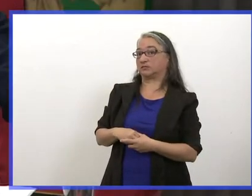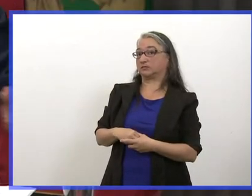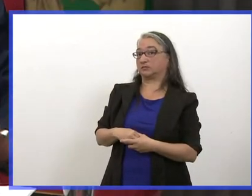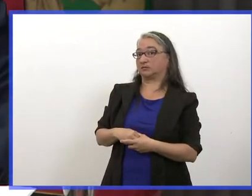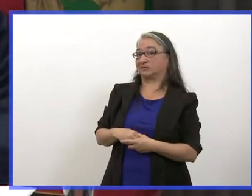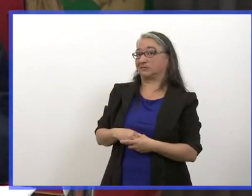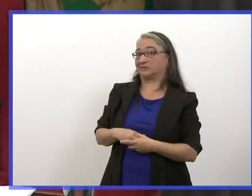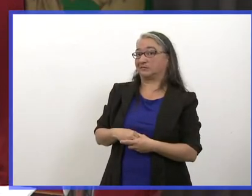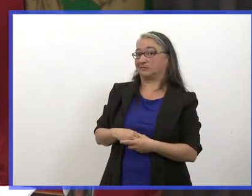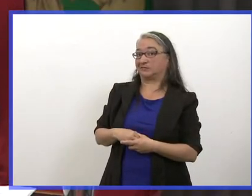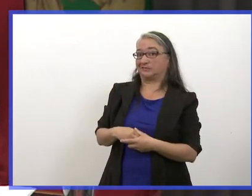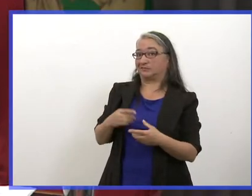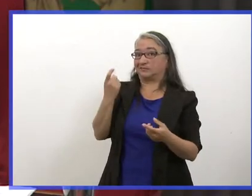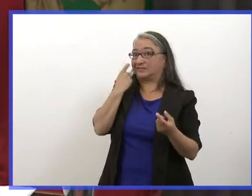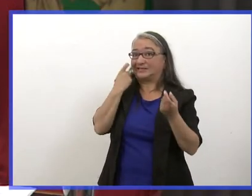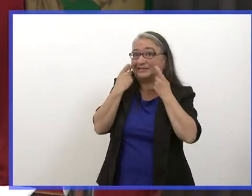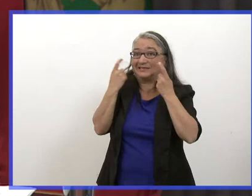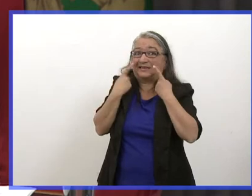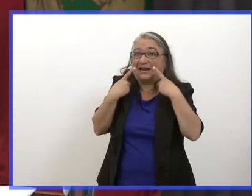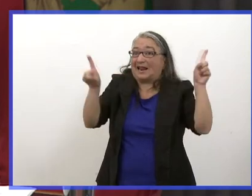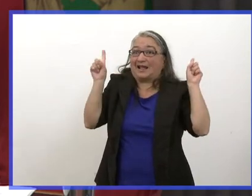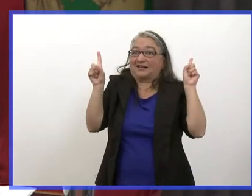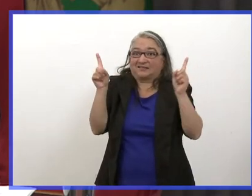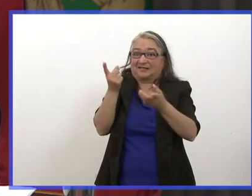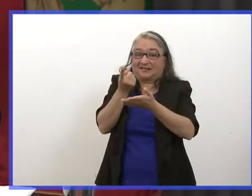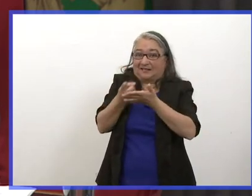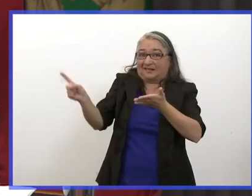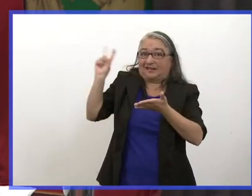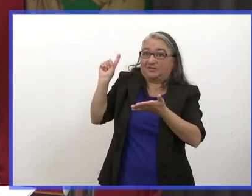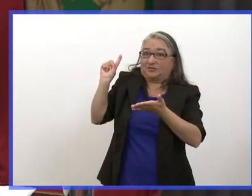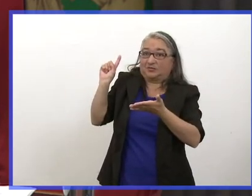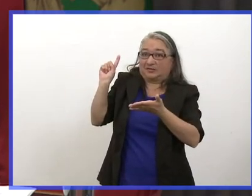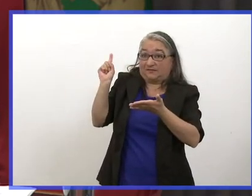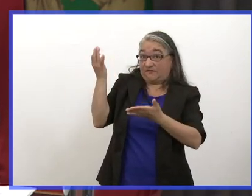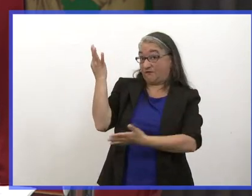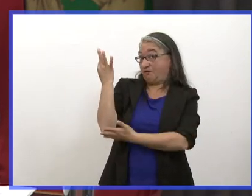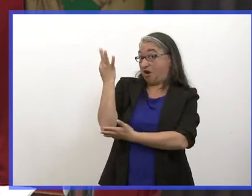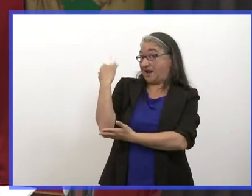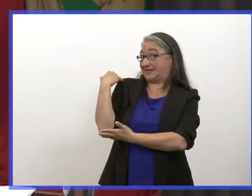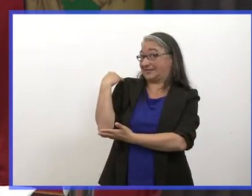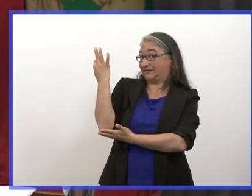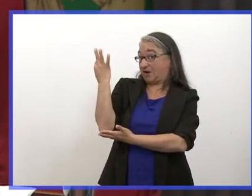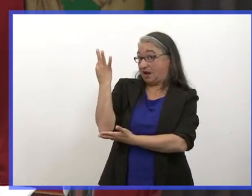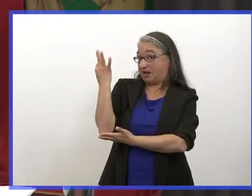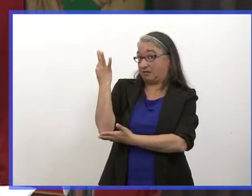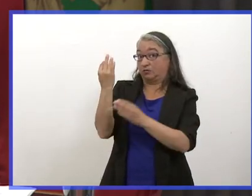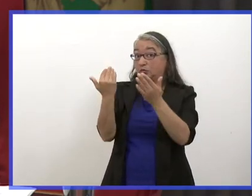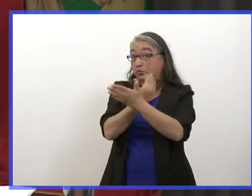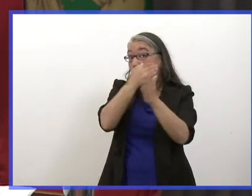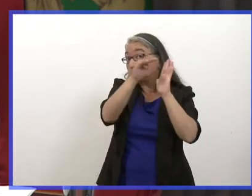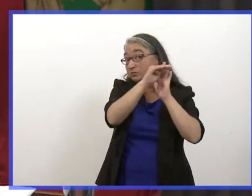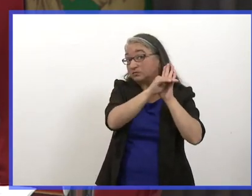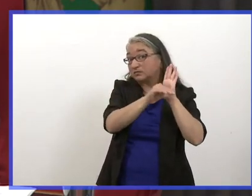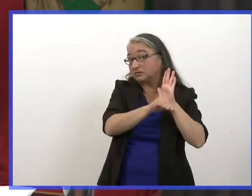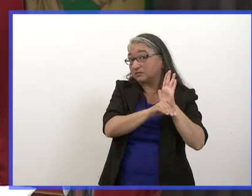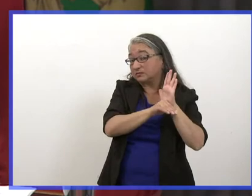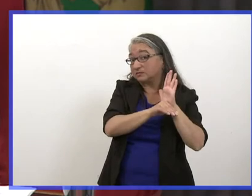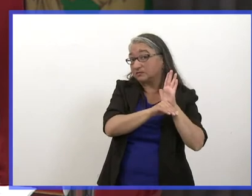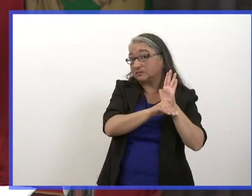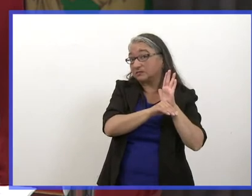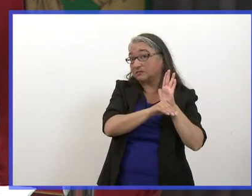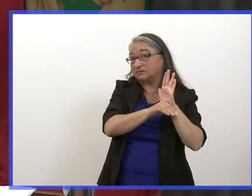restrictions together last Friday that started last Saturday that put us as the most restrictive province in the country. Understandably,